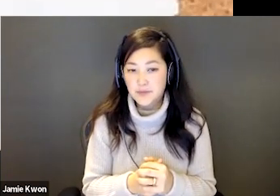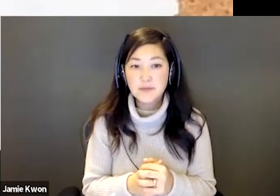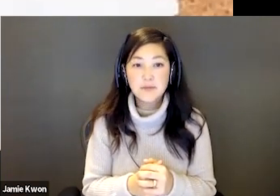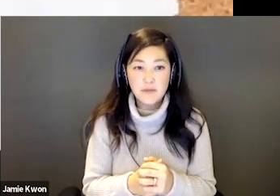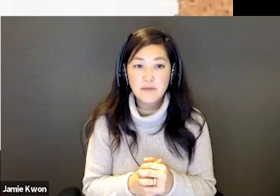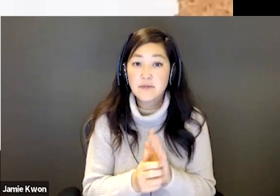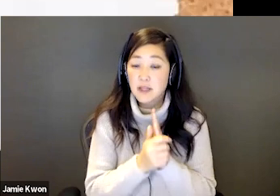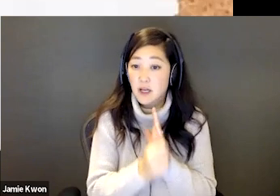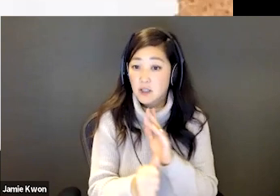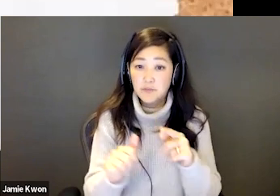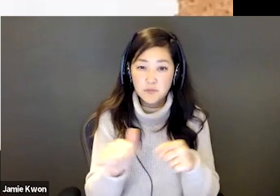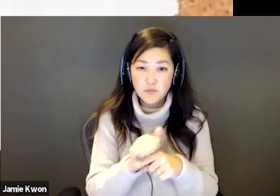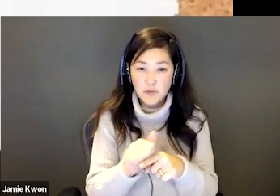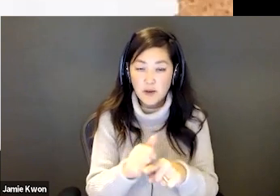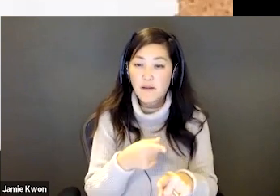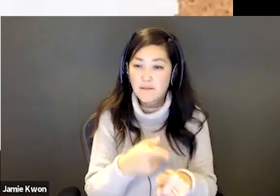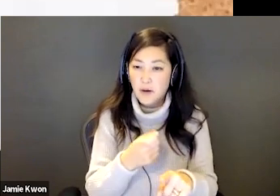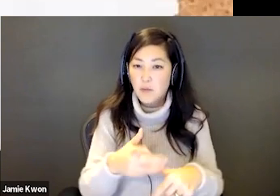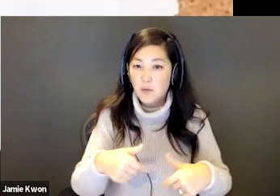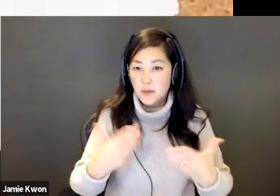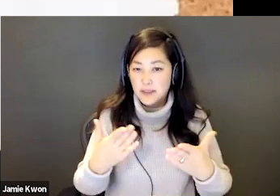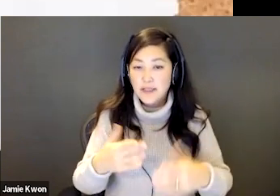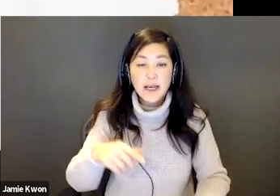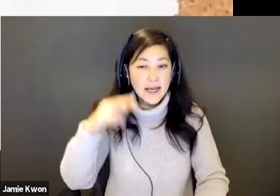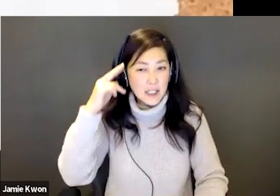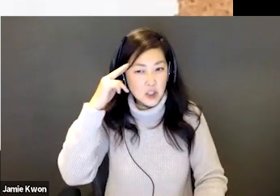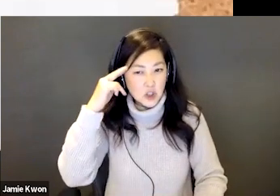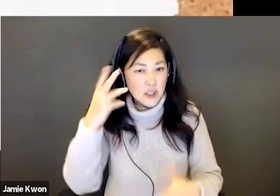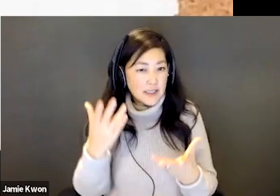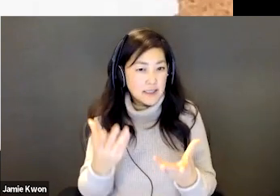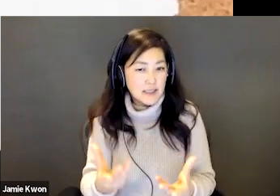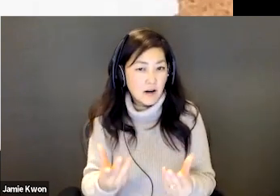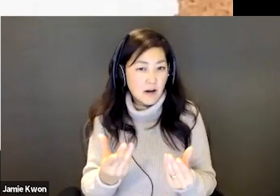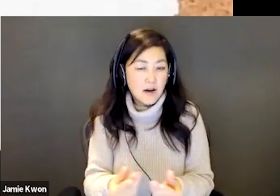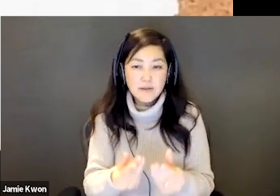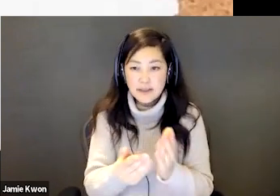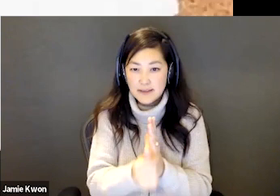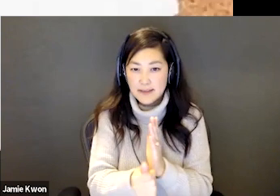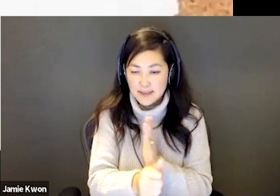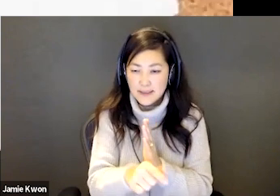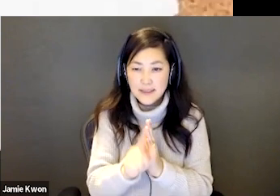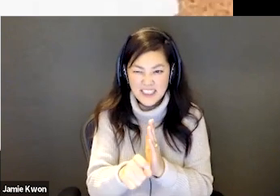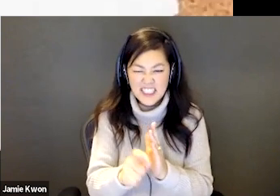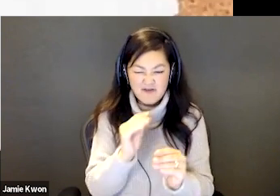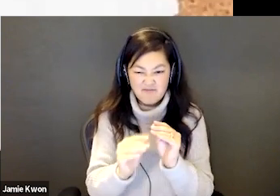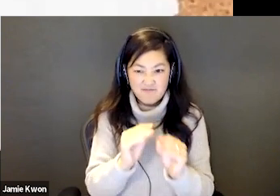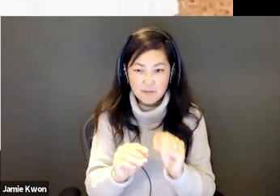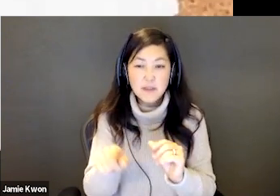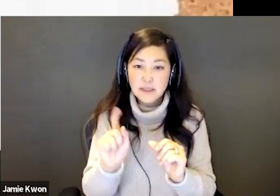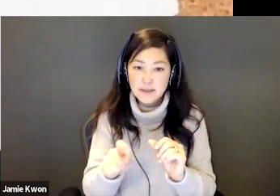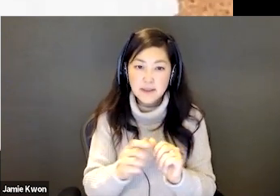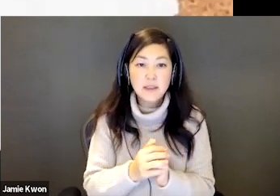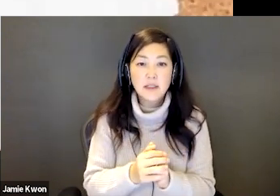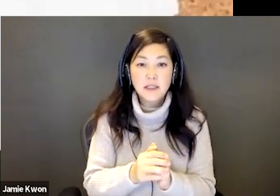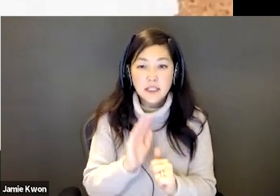Skills training comes from the belief that neurodiverse soft skills need correcting.